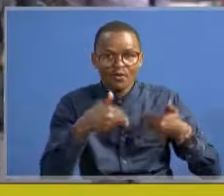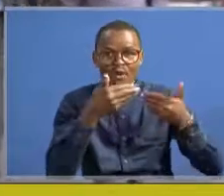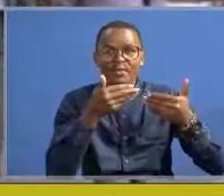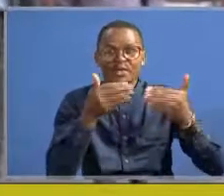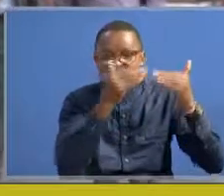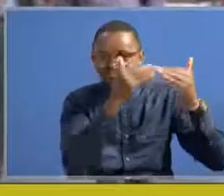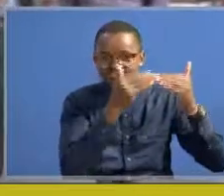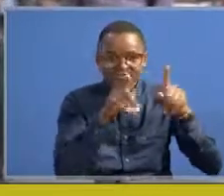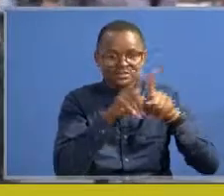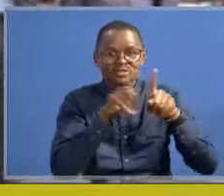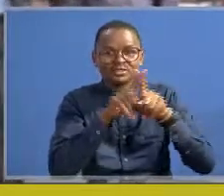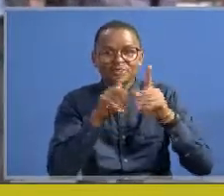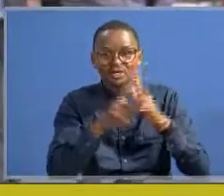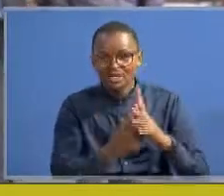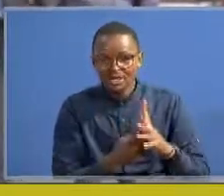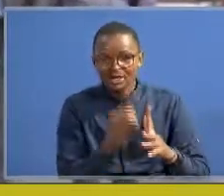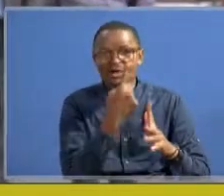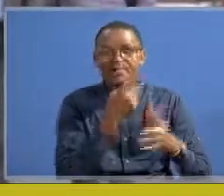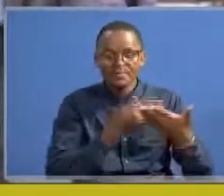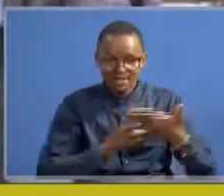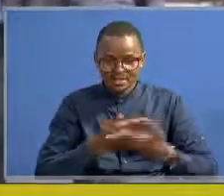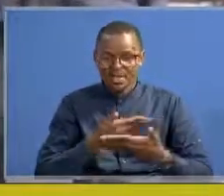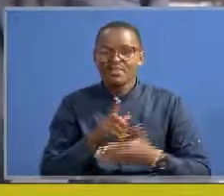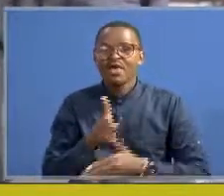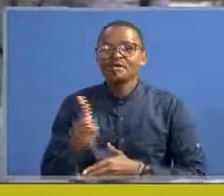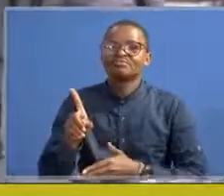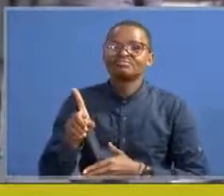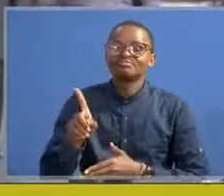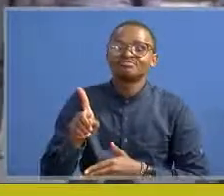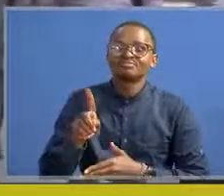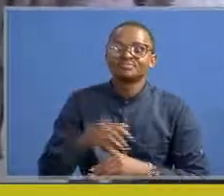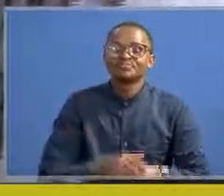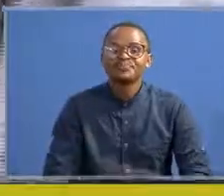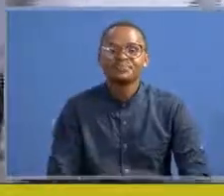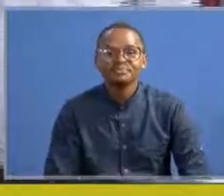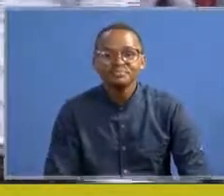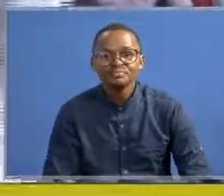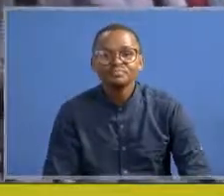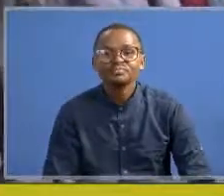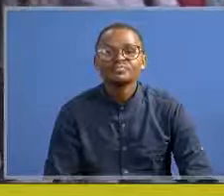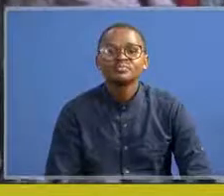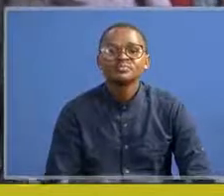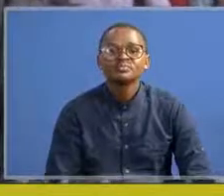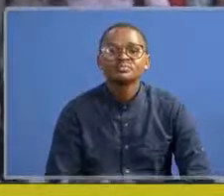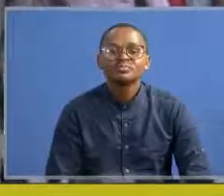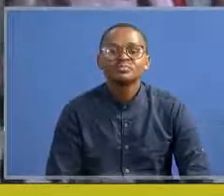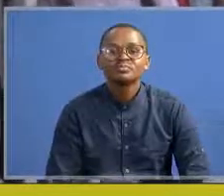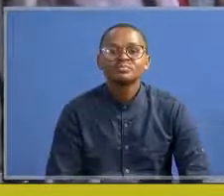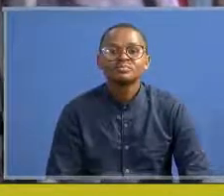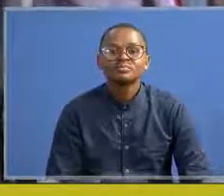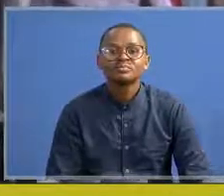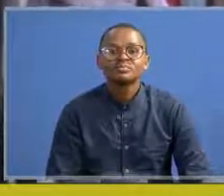ya kupanua na kuanzisha biashara zao. Mwihaki Njogu, KUTV, Nairobi.